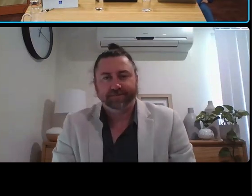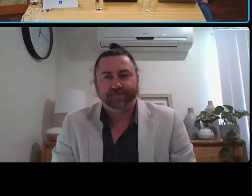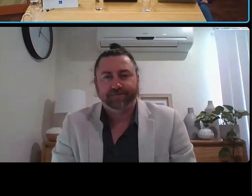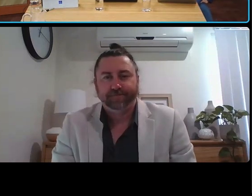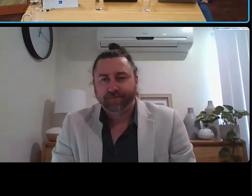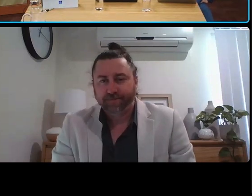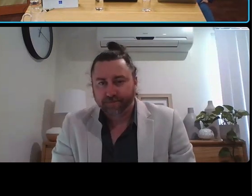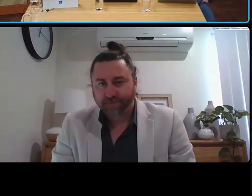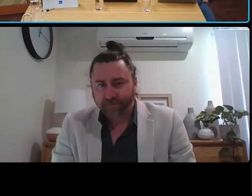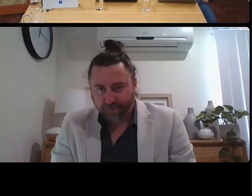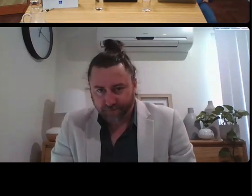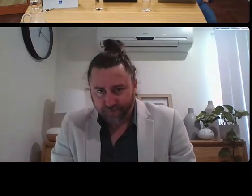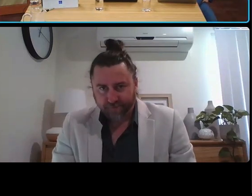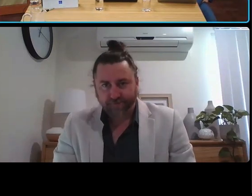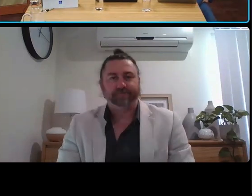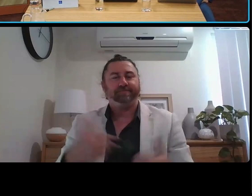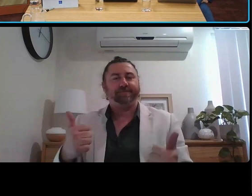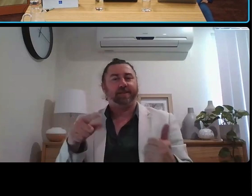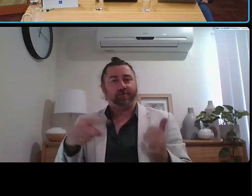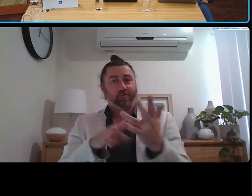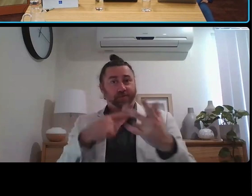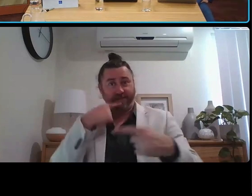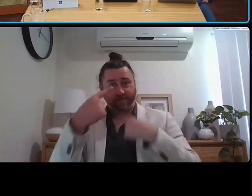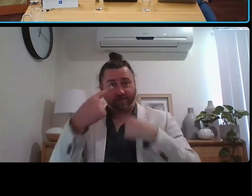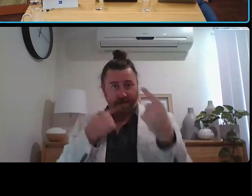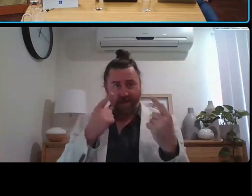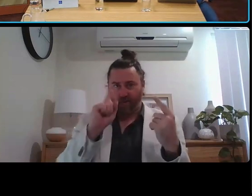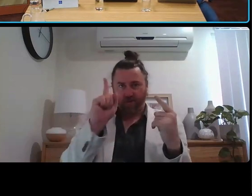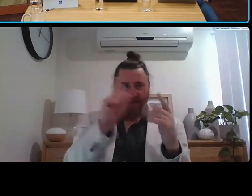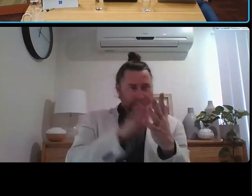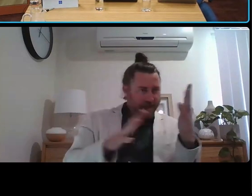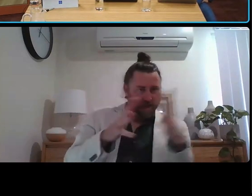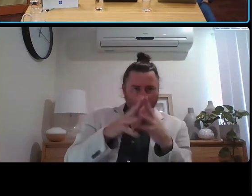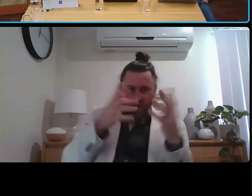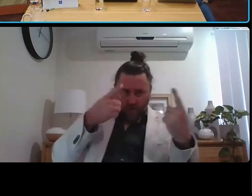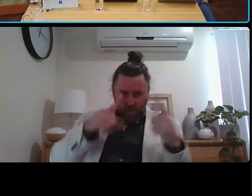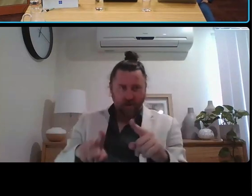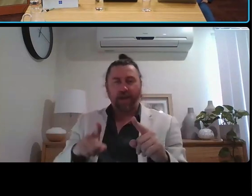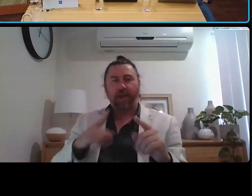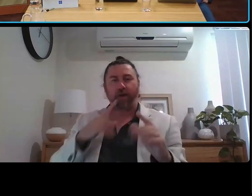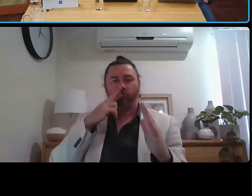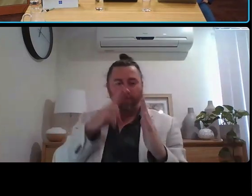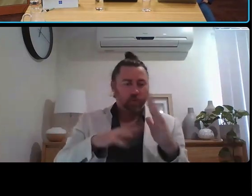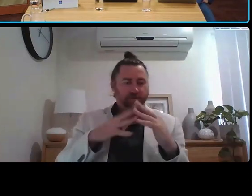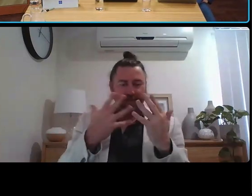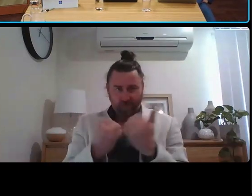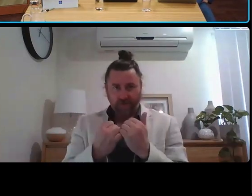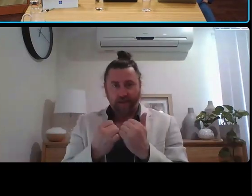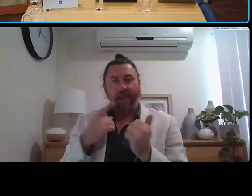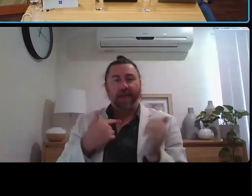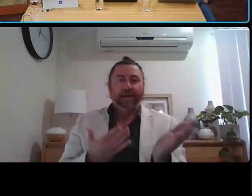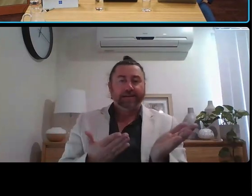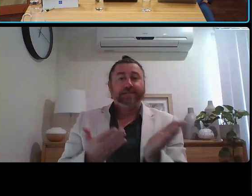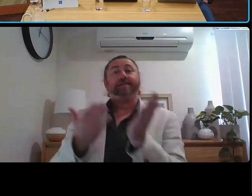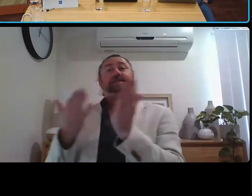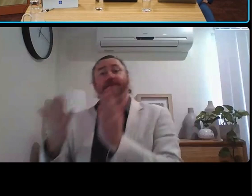So that completes the walkthrough of the labels, calculation and reporting. And I'll now hand over to Josh to